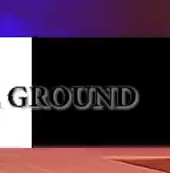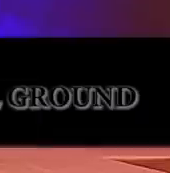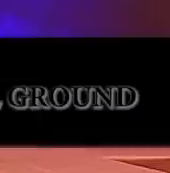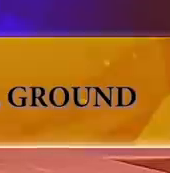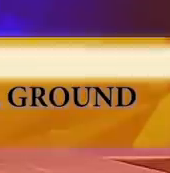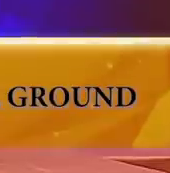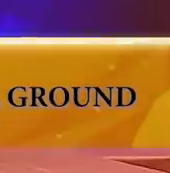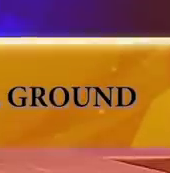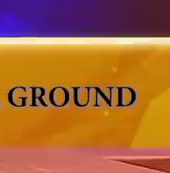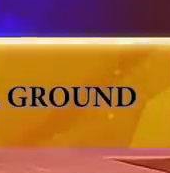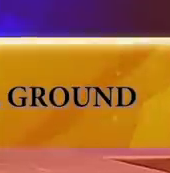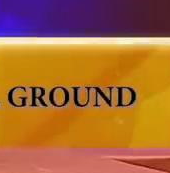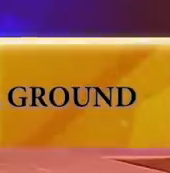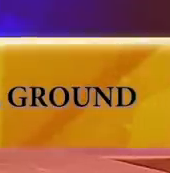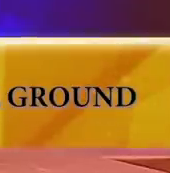2004. And when he